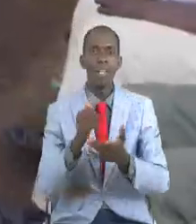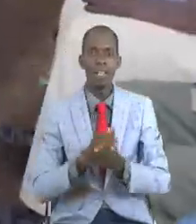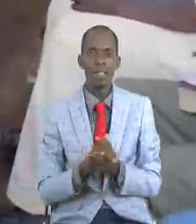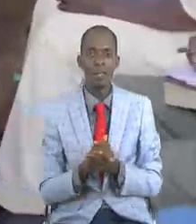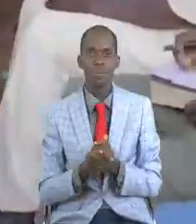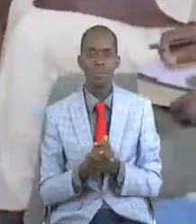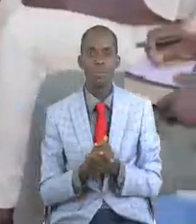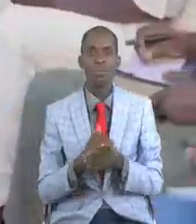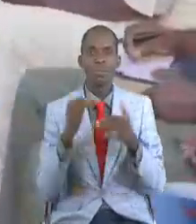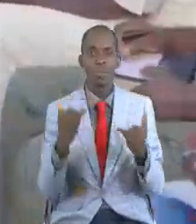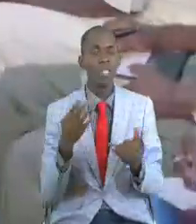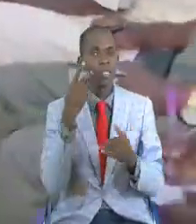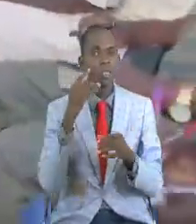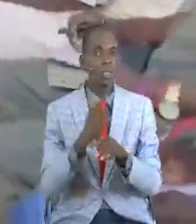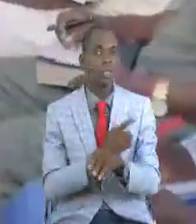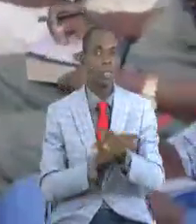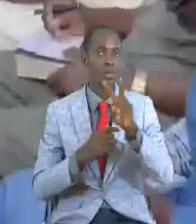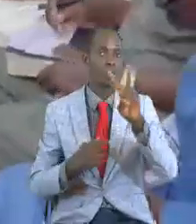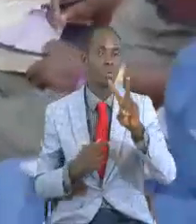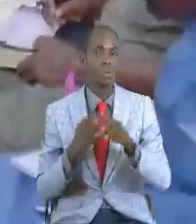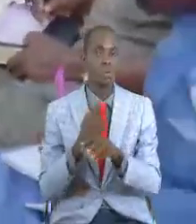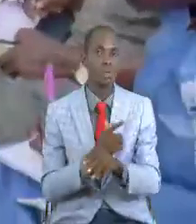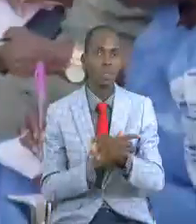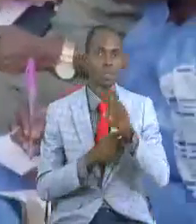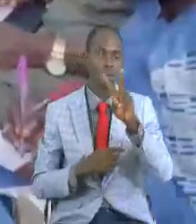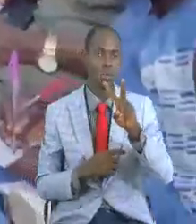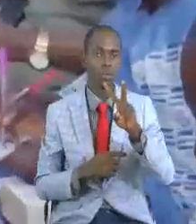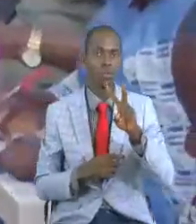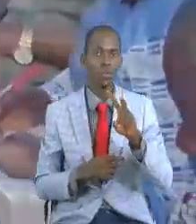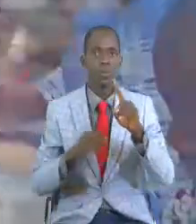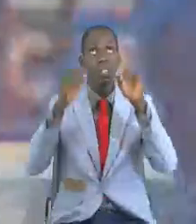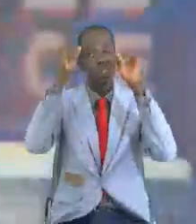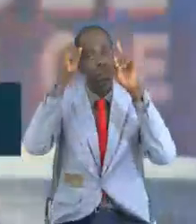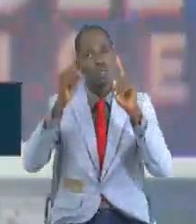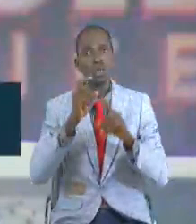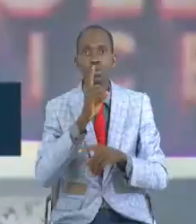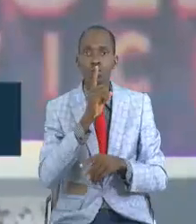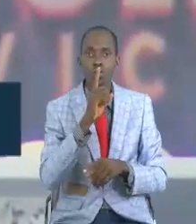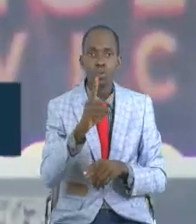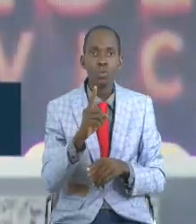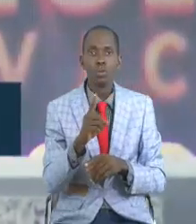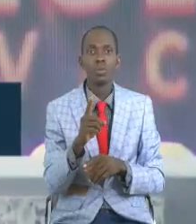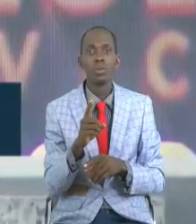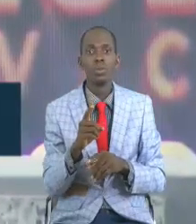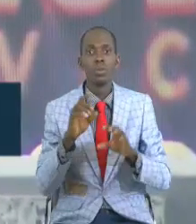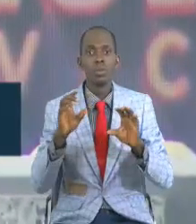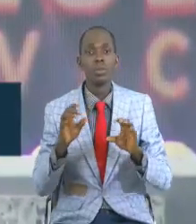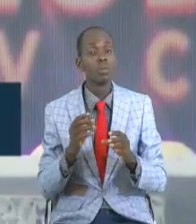look at number two here. Number two here is true commitment, full,